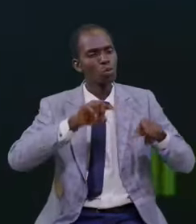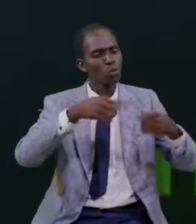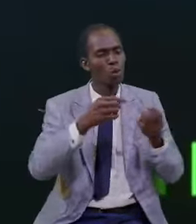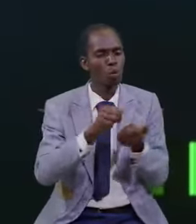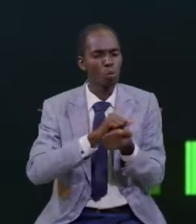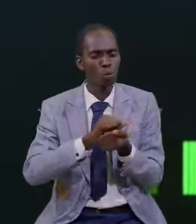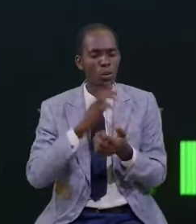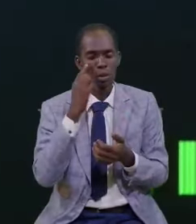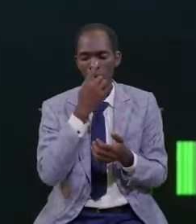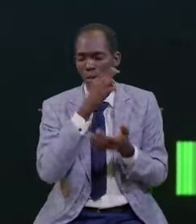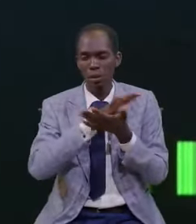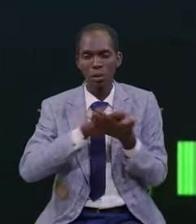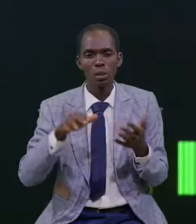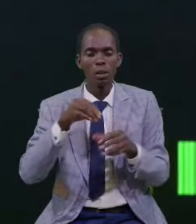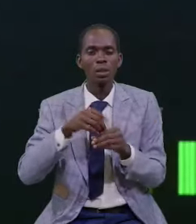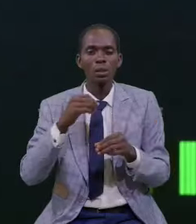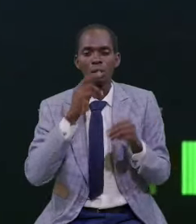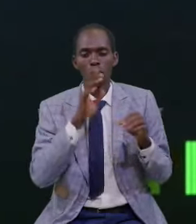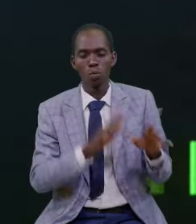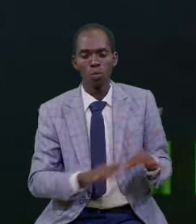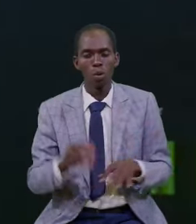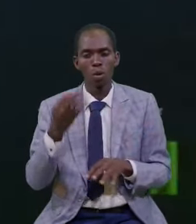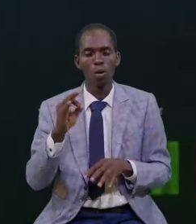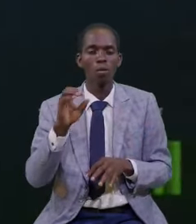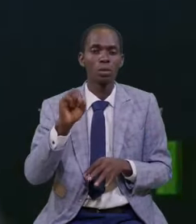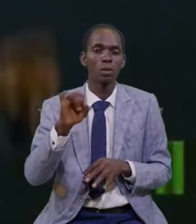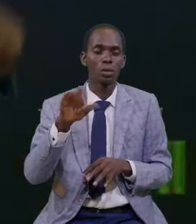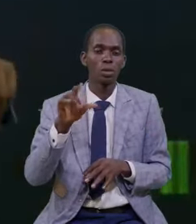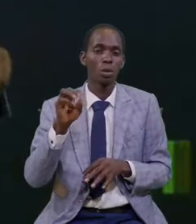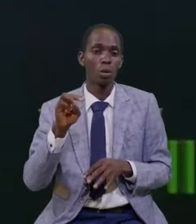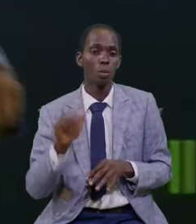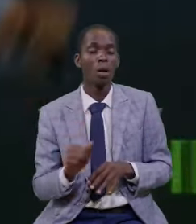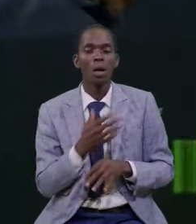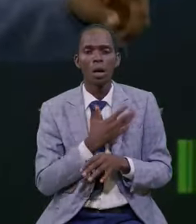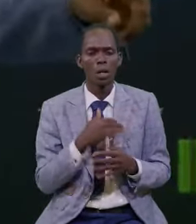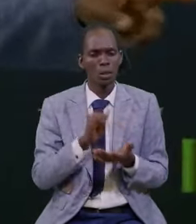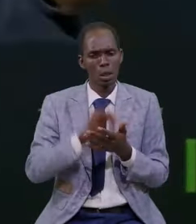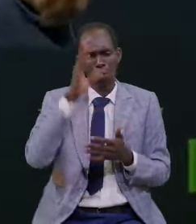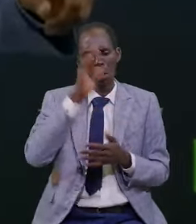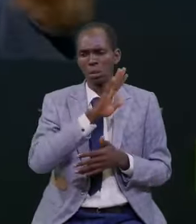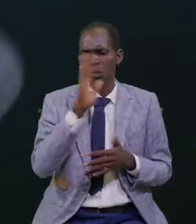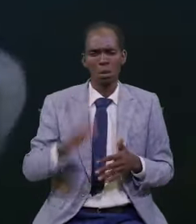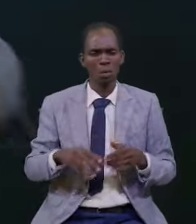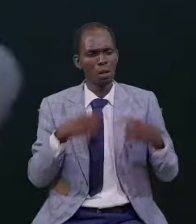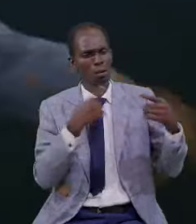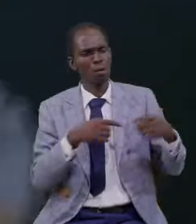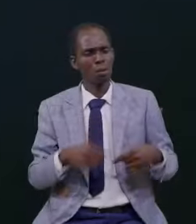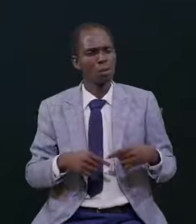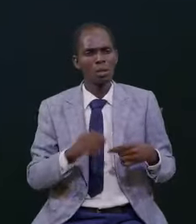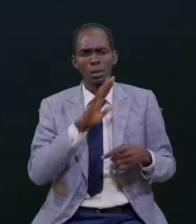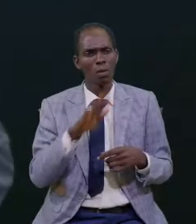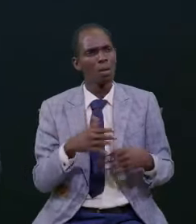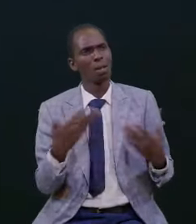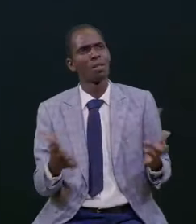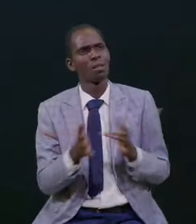you'll come back seeing. And the man did not argue. You did it for others like this, like that. Why don't you do it